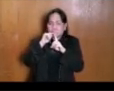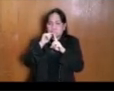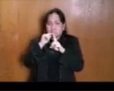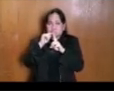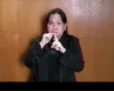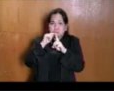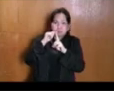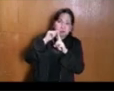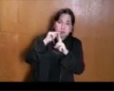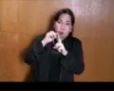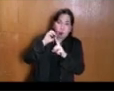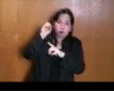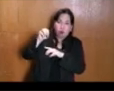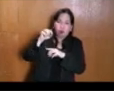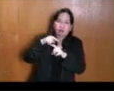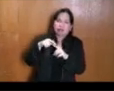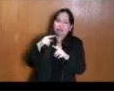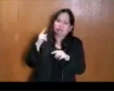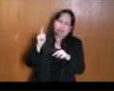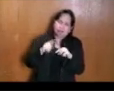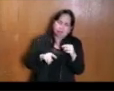irreversible effects.